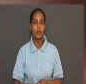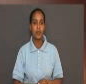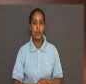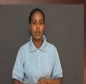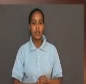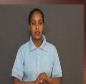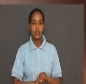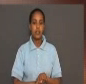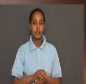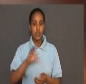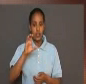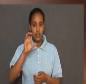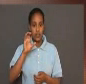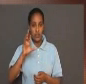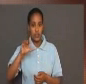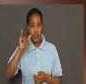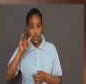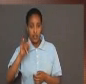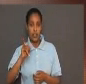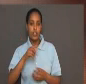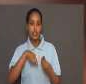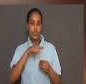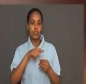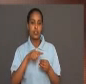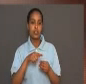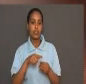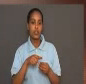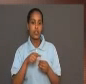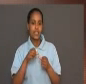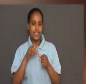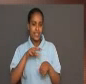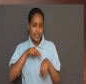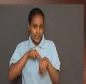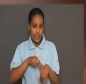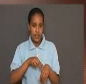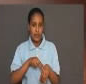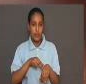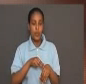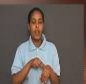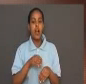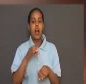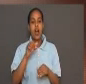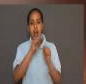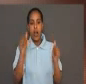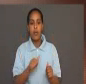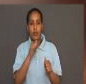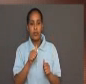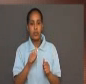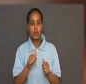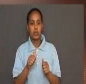The crystalline regions grant strength and rigidity. The amorphous regions